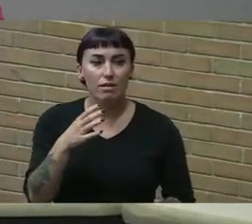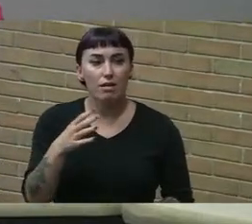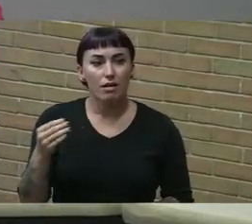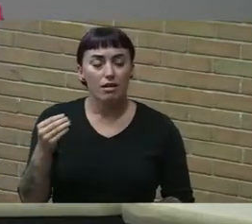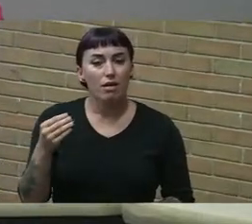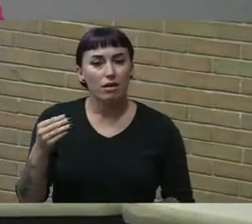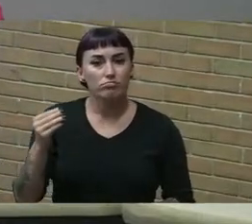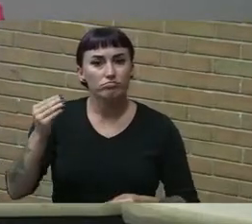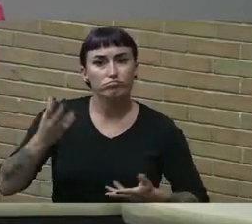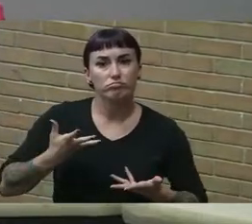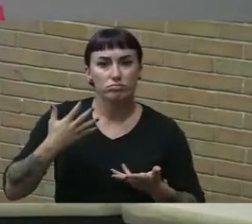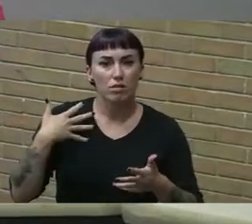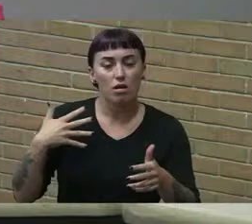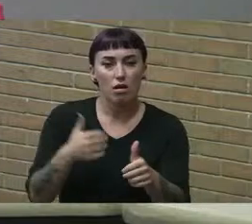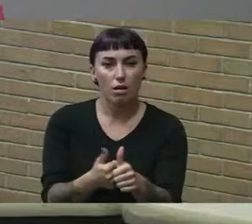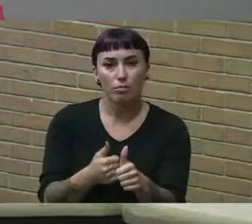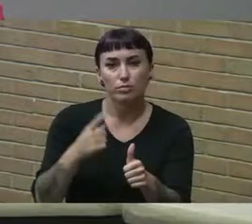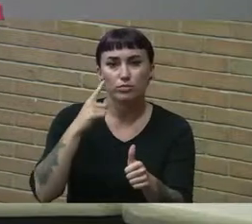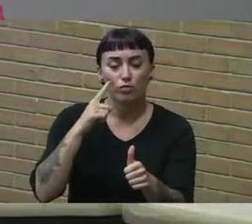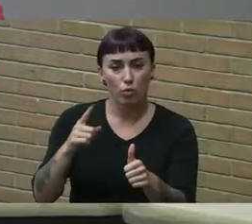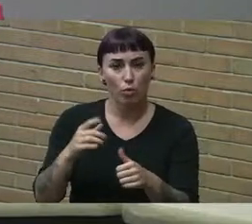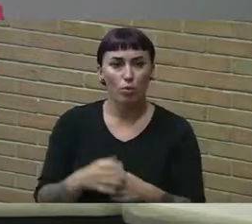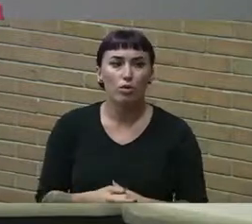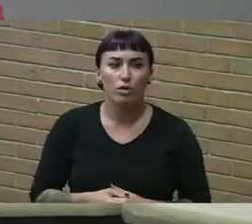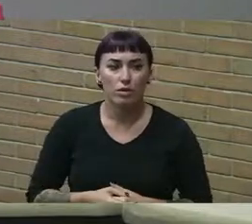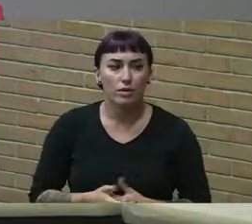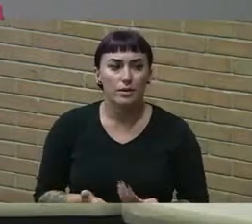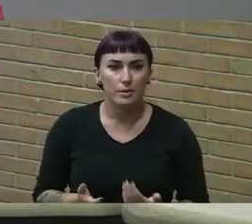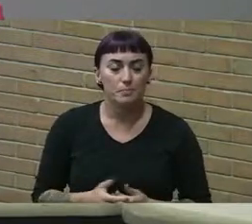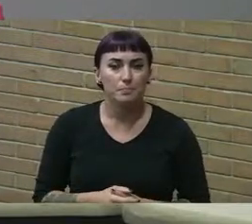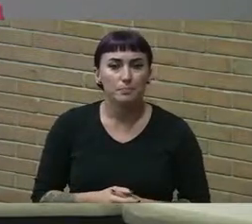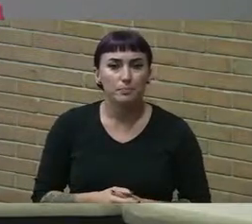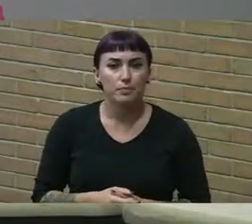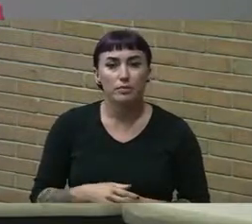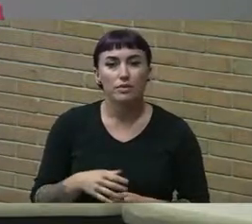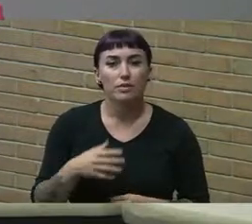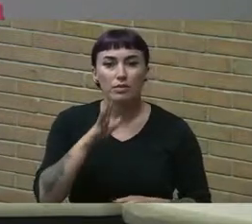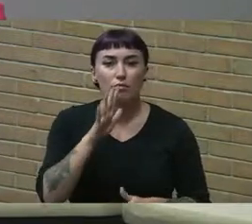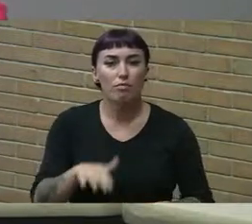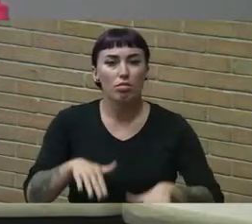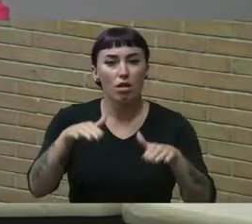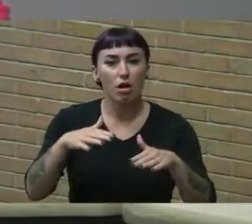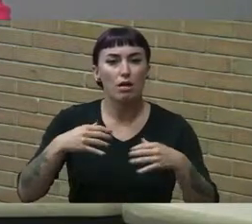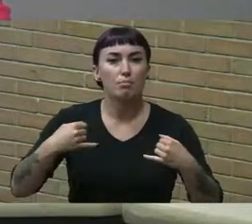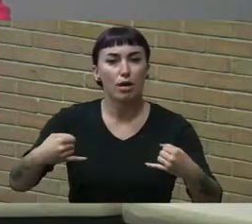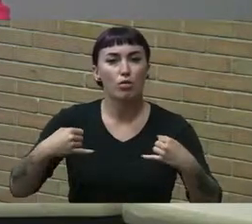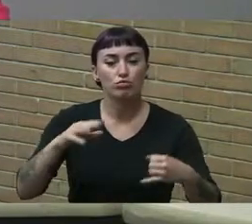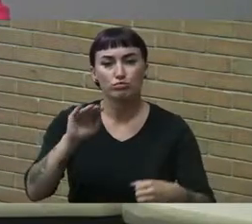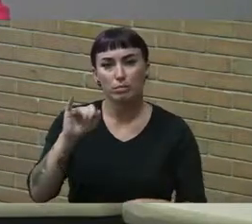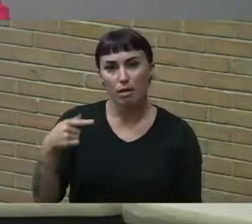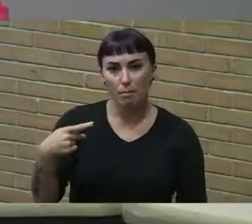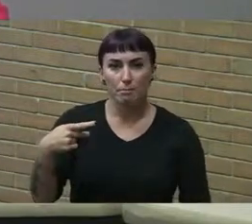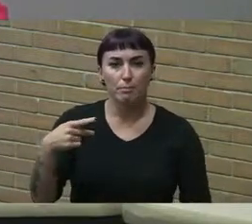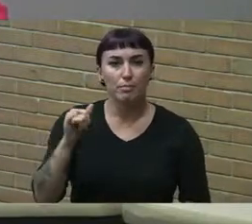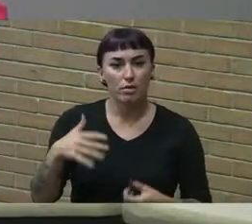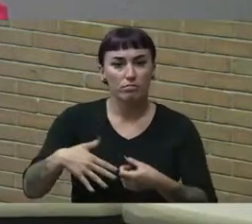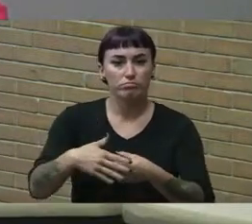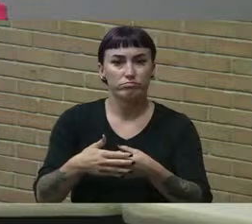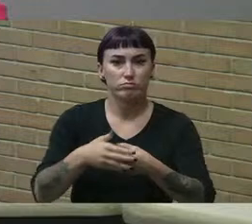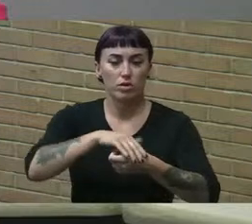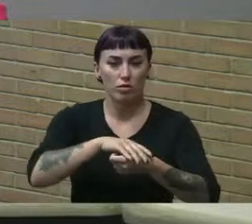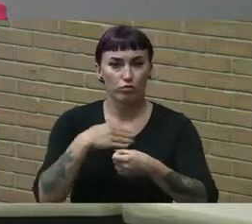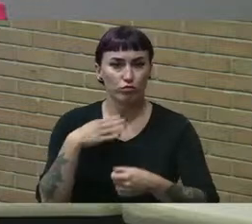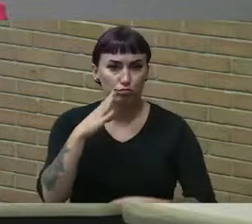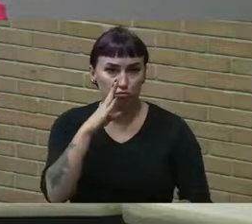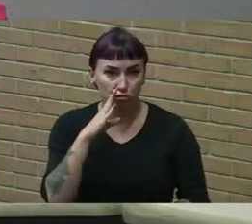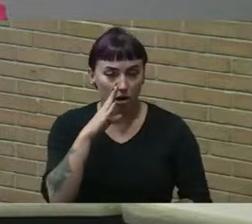gave us an update on FEMA's flood boundary maps that cover the town of